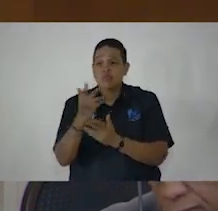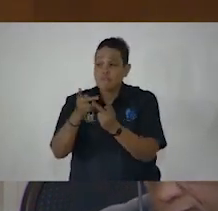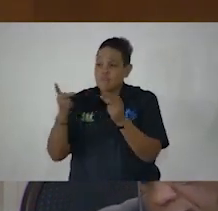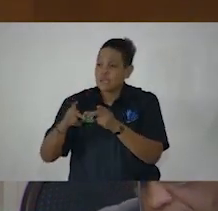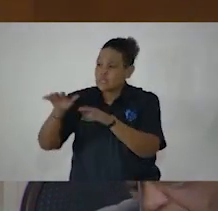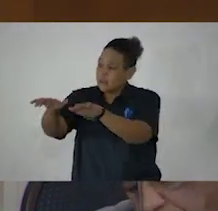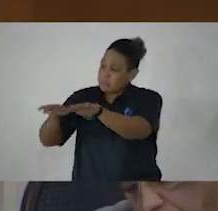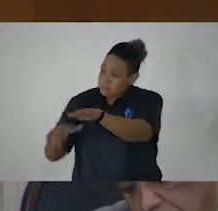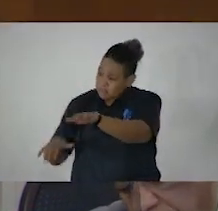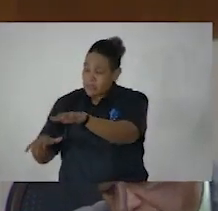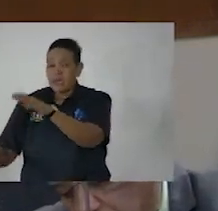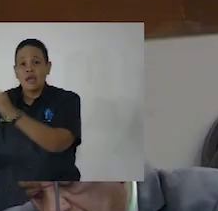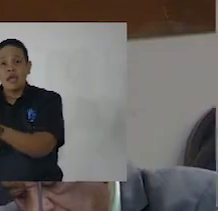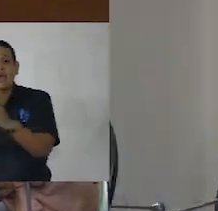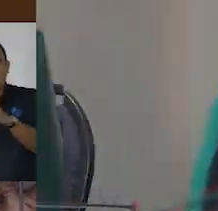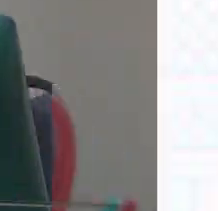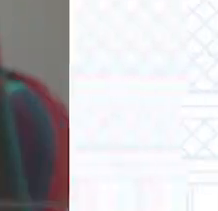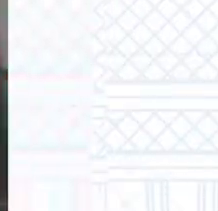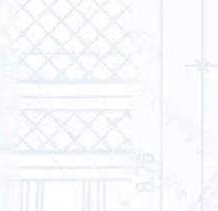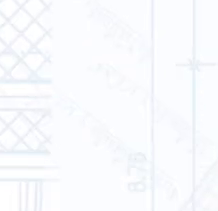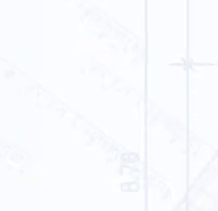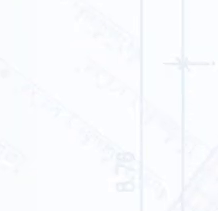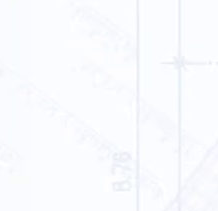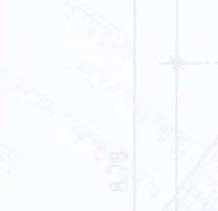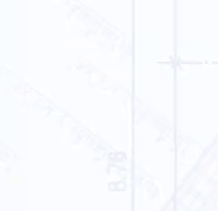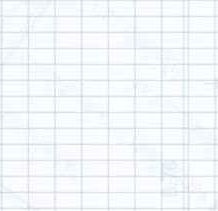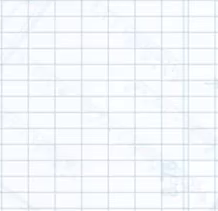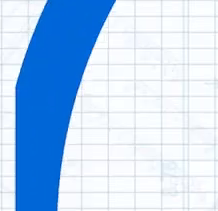facility, including new equipment.